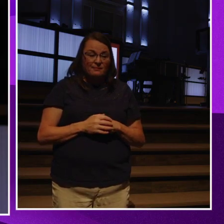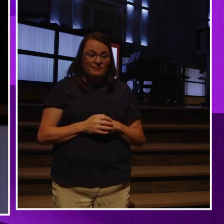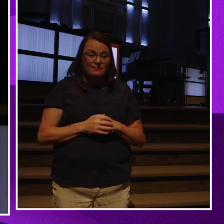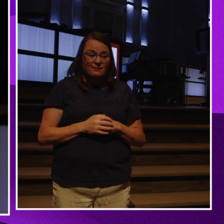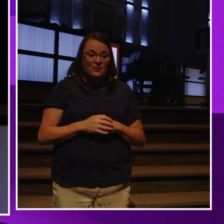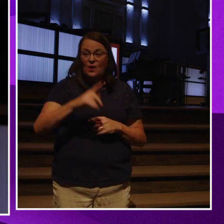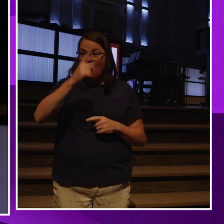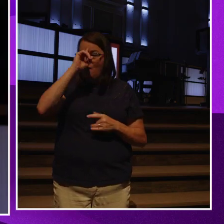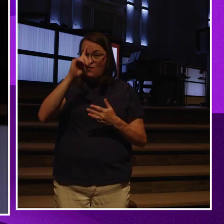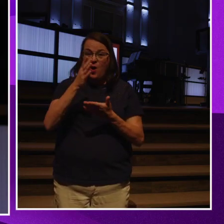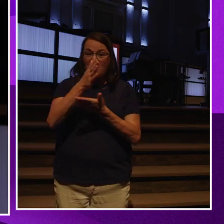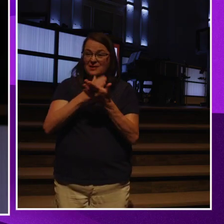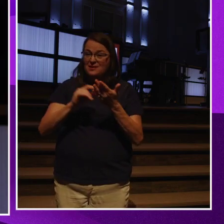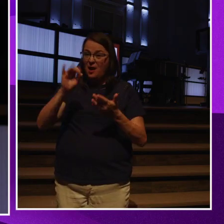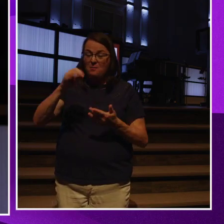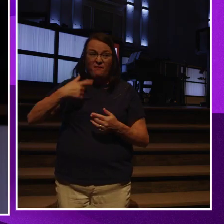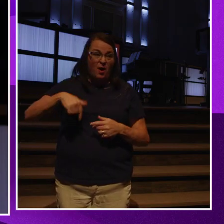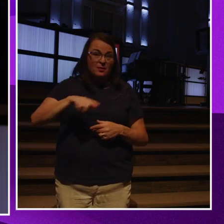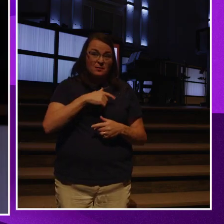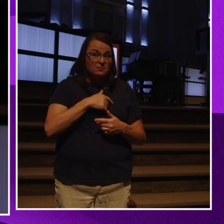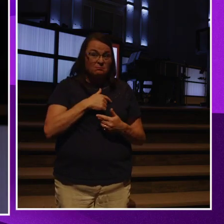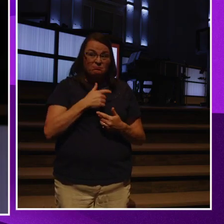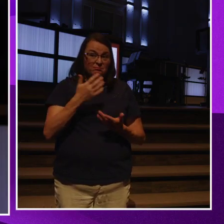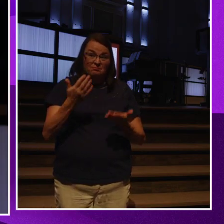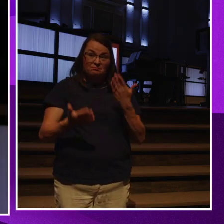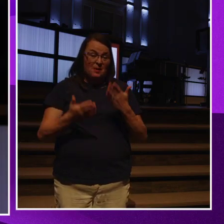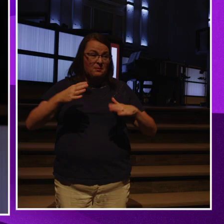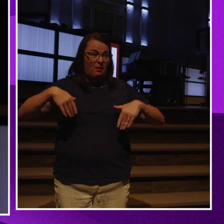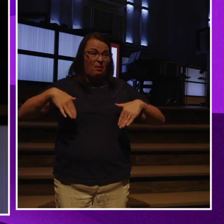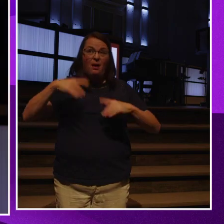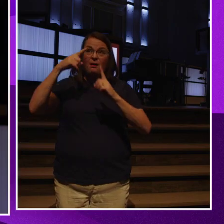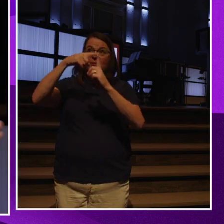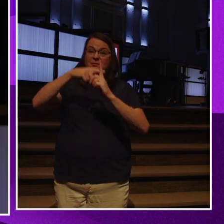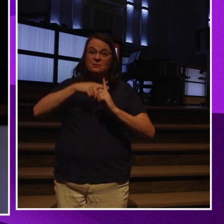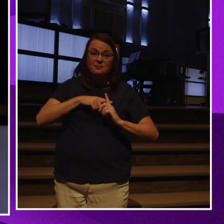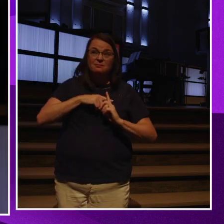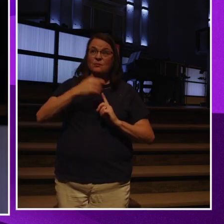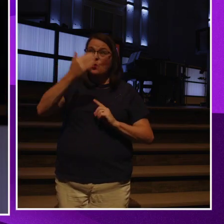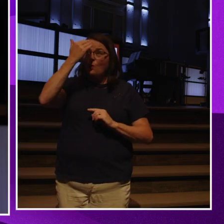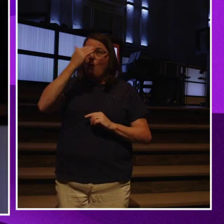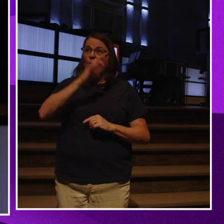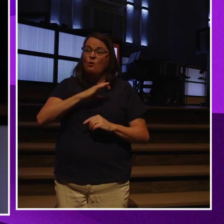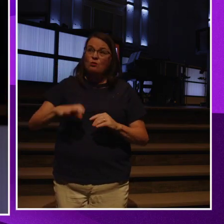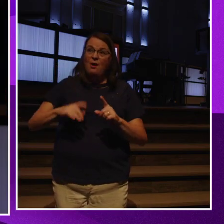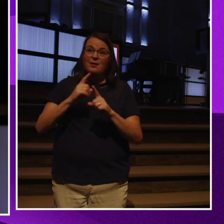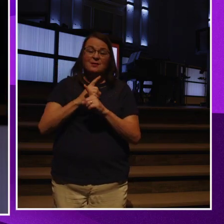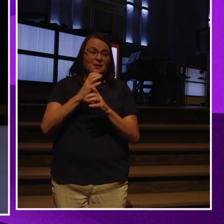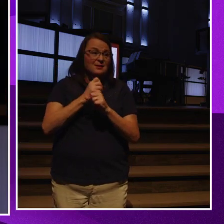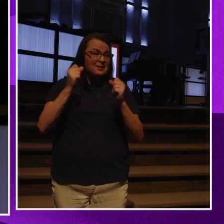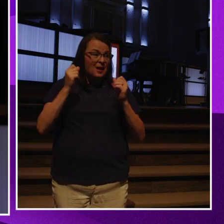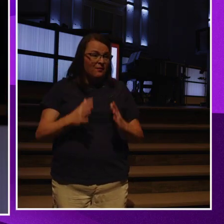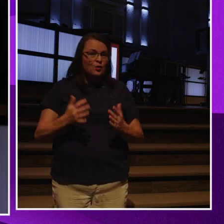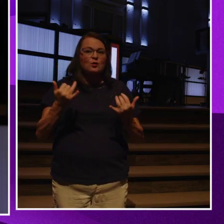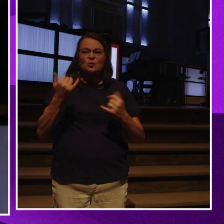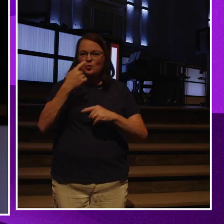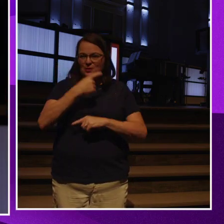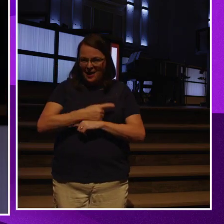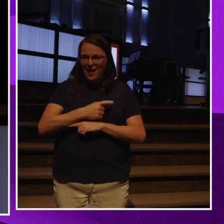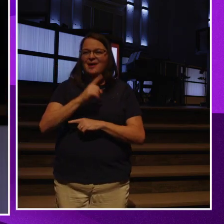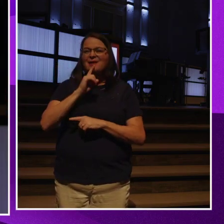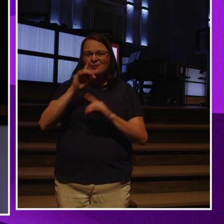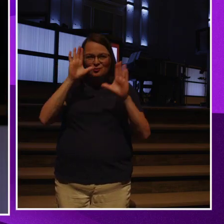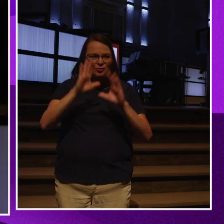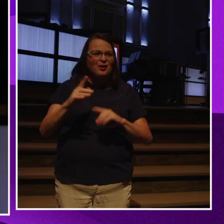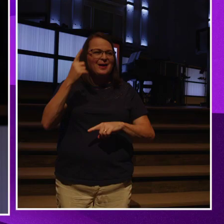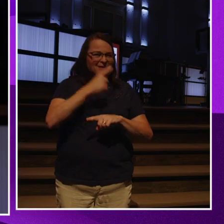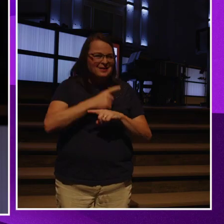For some of us, you may not know Christ as Savior. Today would be a great day to you experience this joy. You can come to him wherever you are